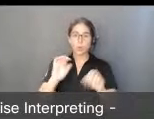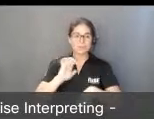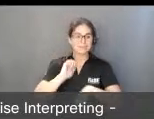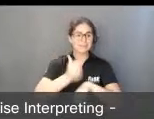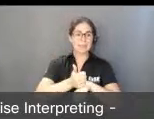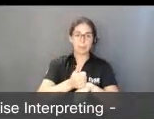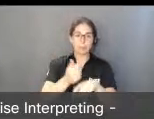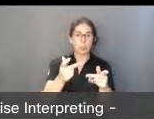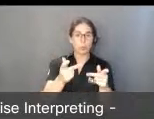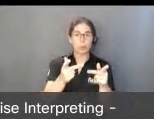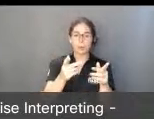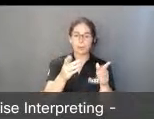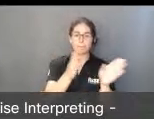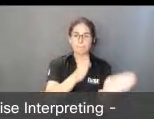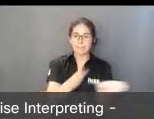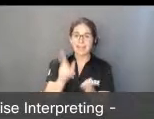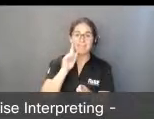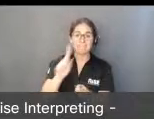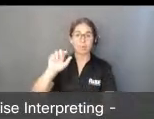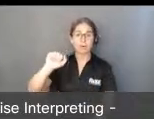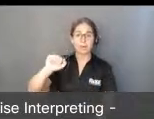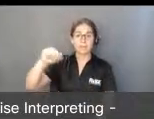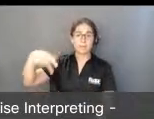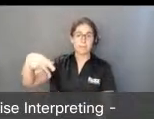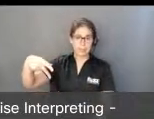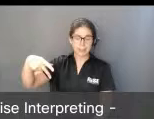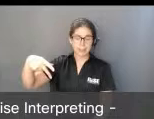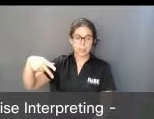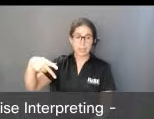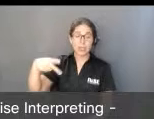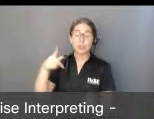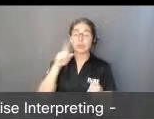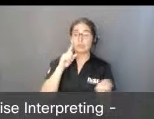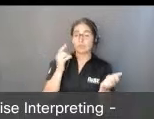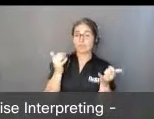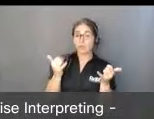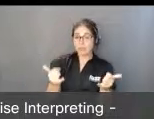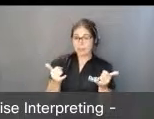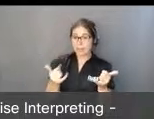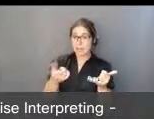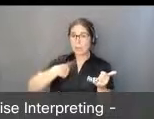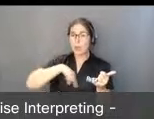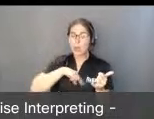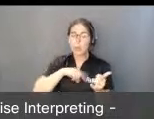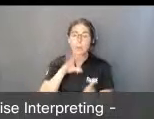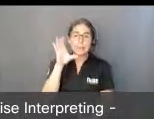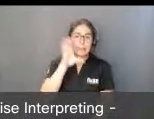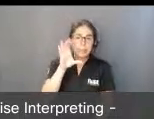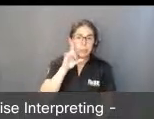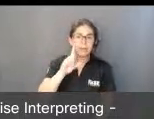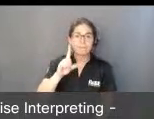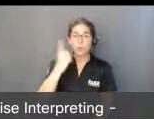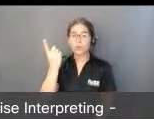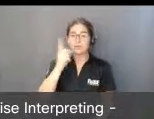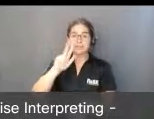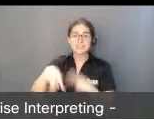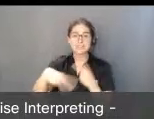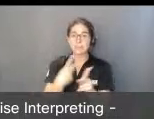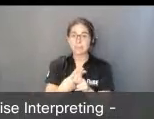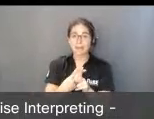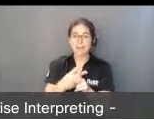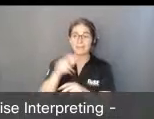placement. And are we at this point looking for some type of advanced